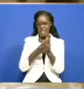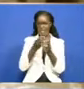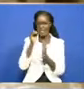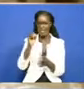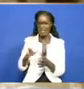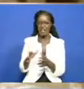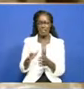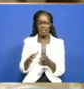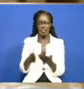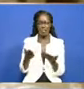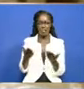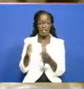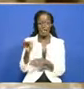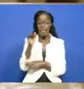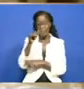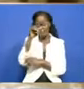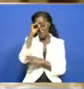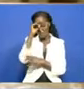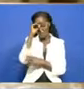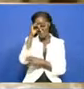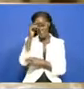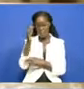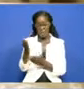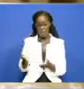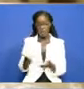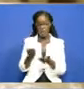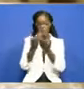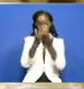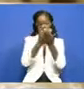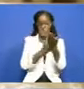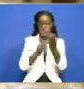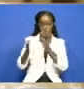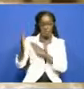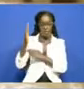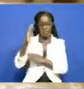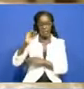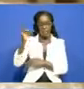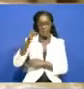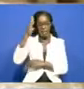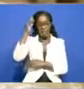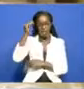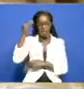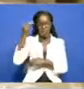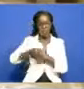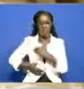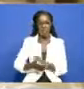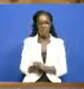attack, urging the government to scale up security operations along the Kenyan-Somalia border.